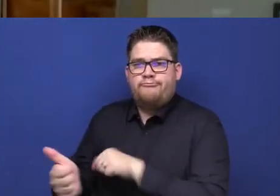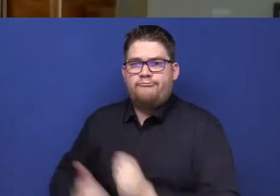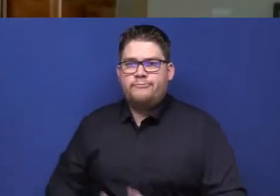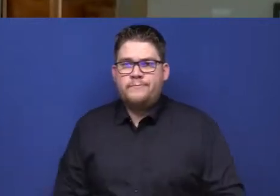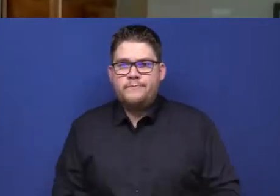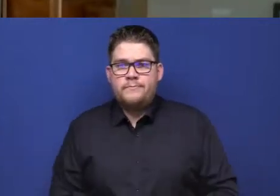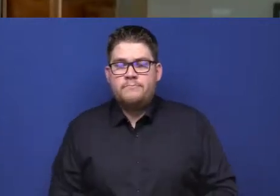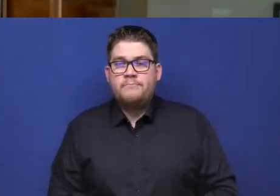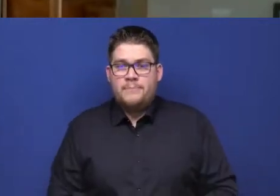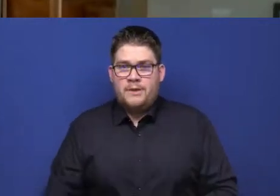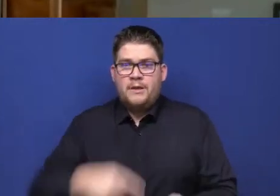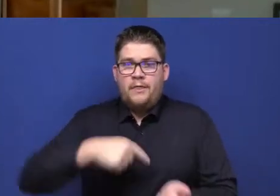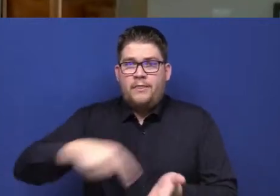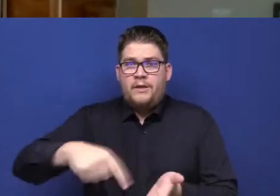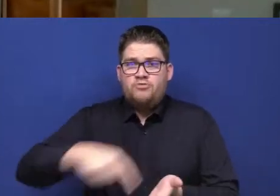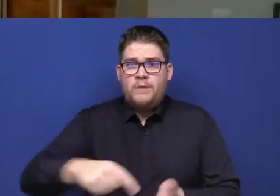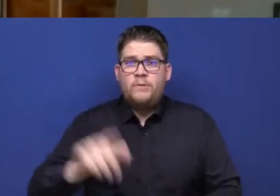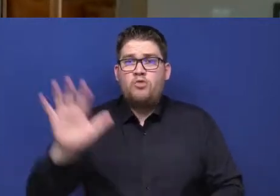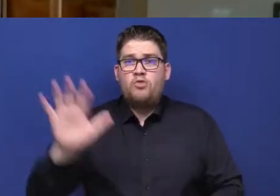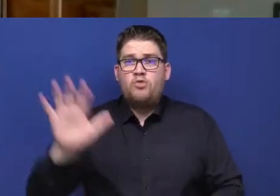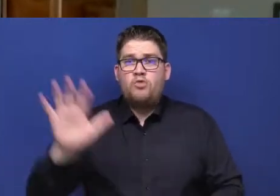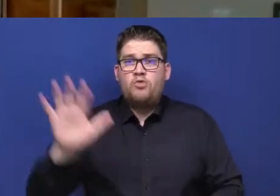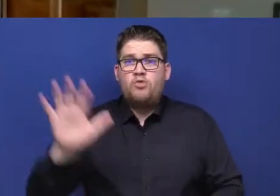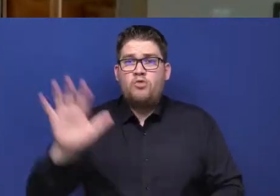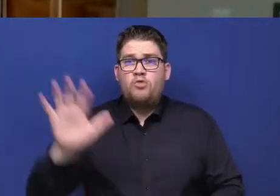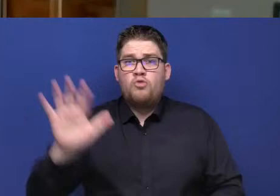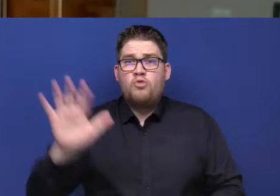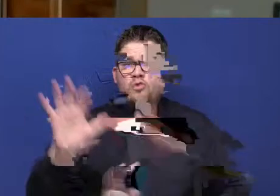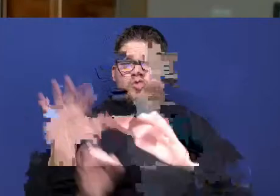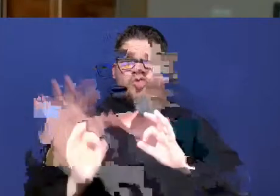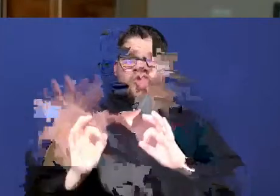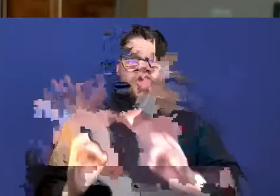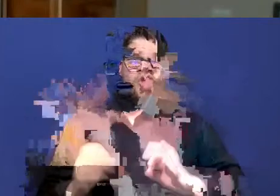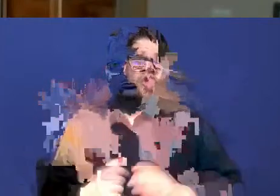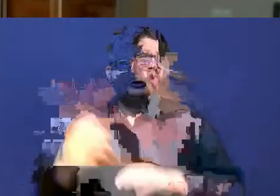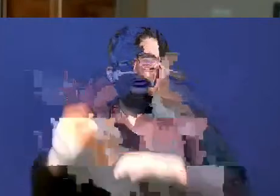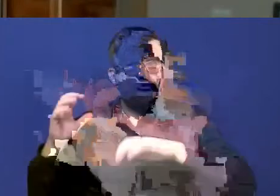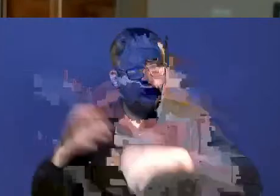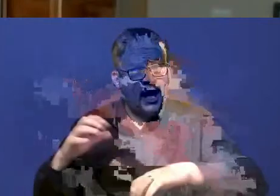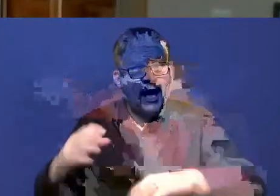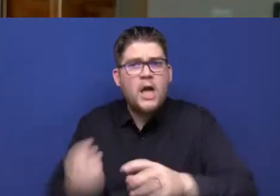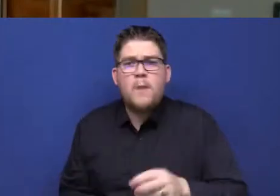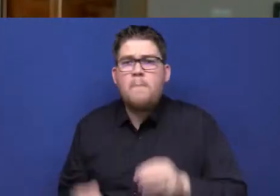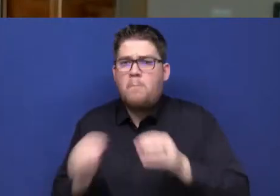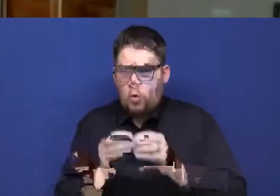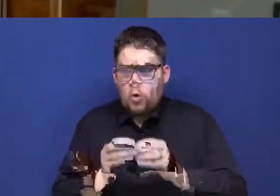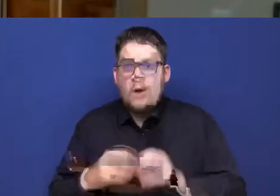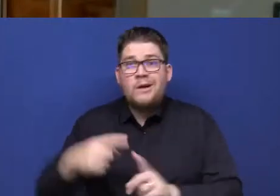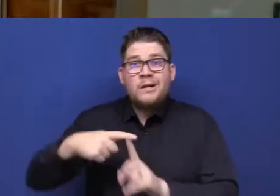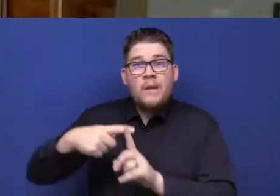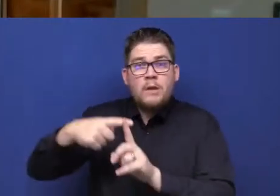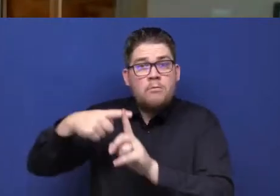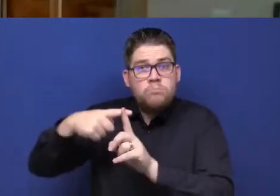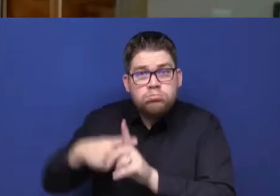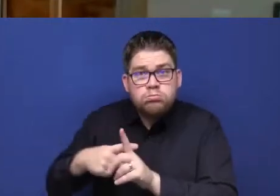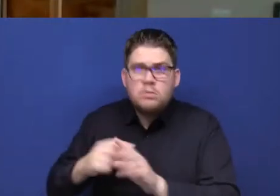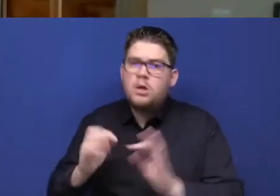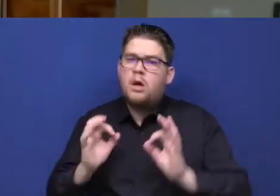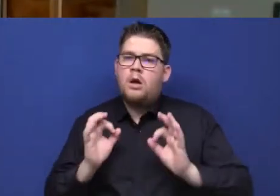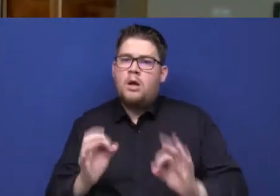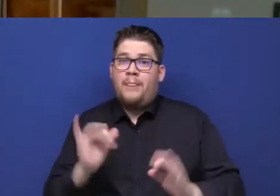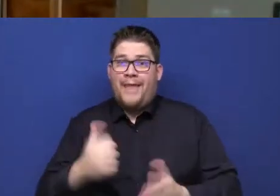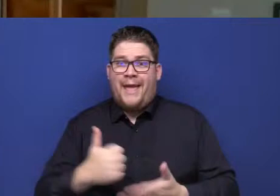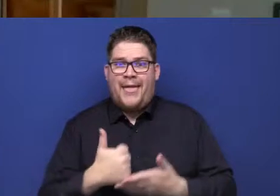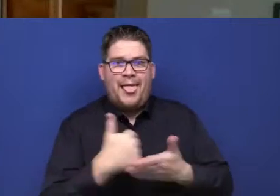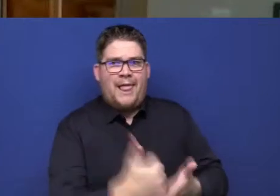us to make progress on many of our large fires and complexes. The fire conditions right now are stable in most areas.